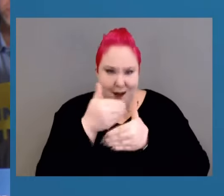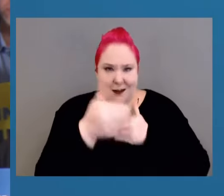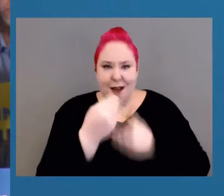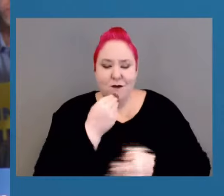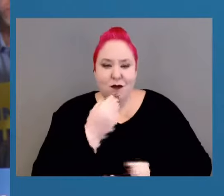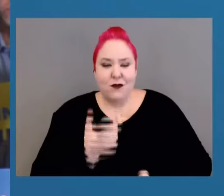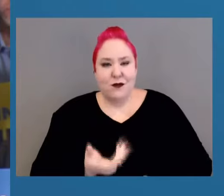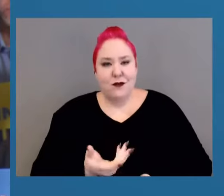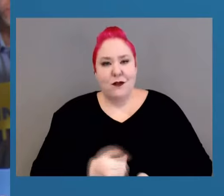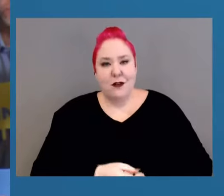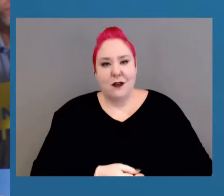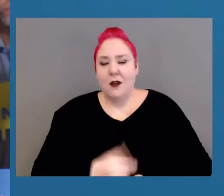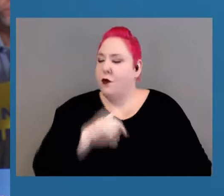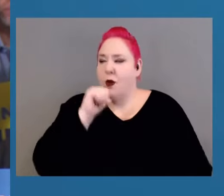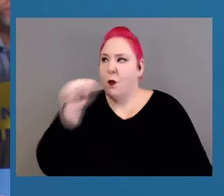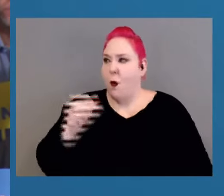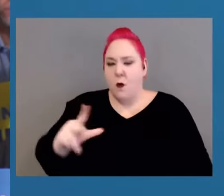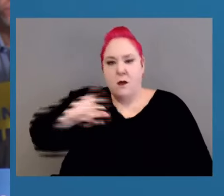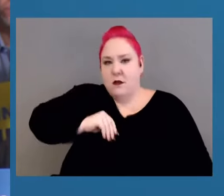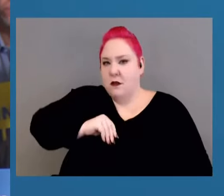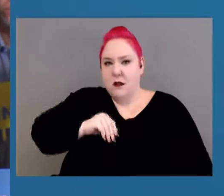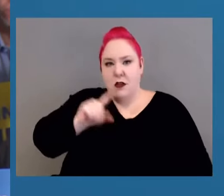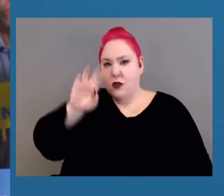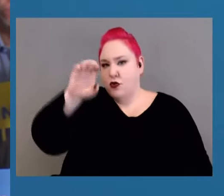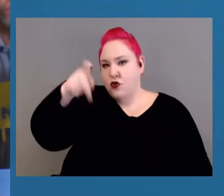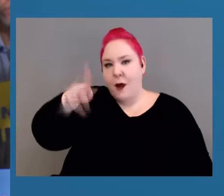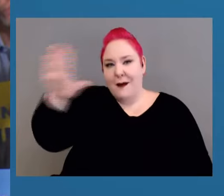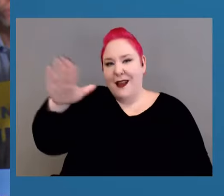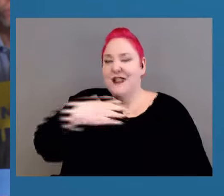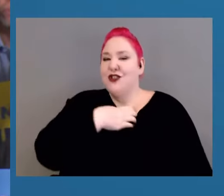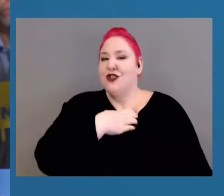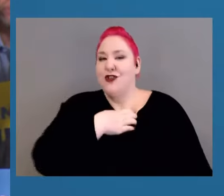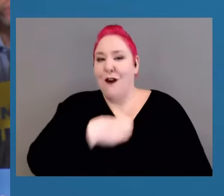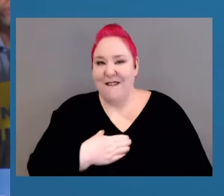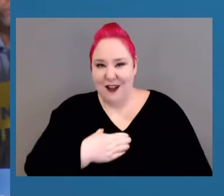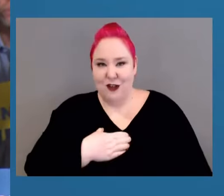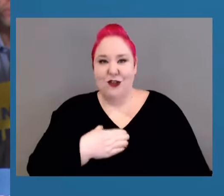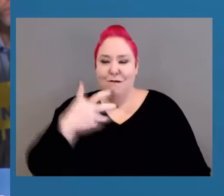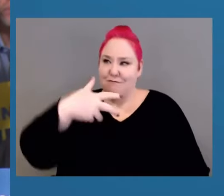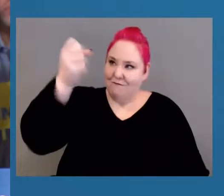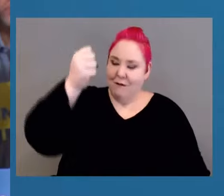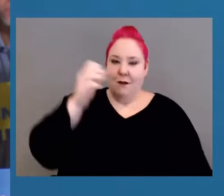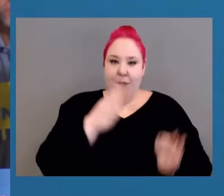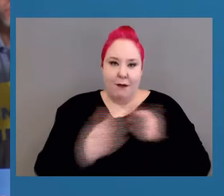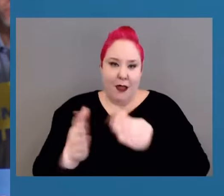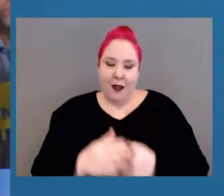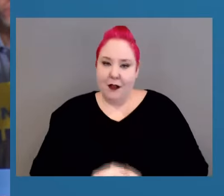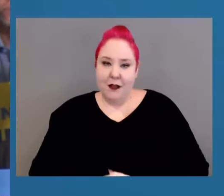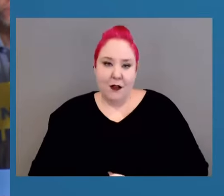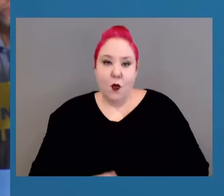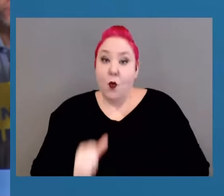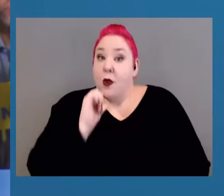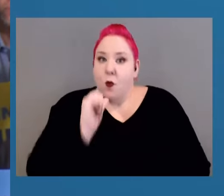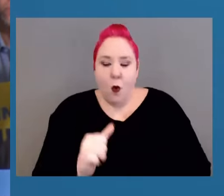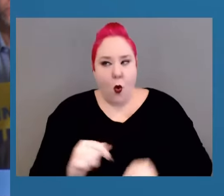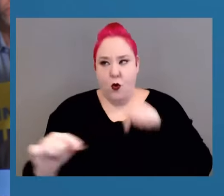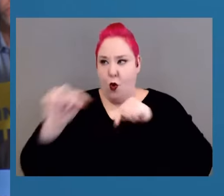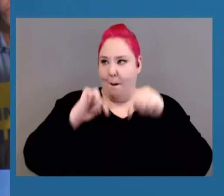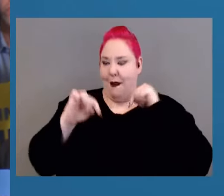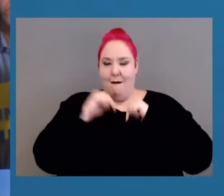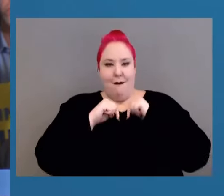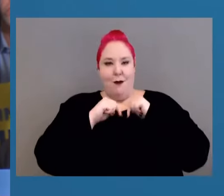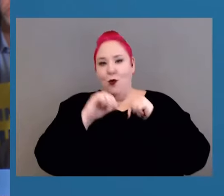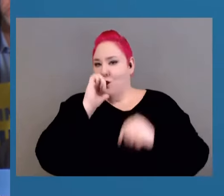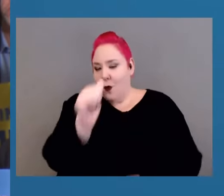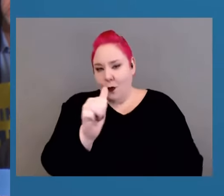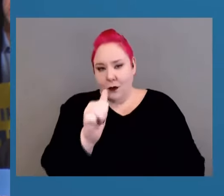Trump's starvation plans. We won't go back. And thank you, Governor Hochul. We